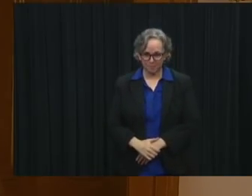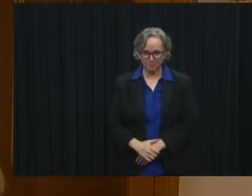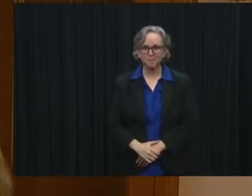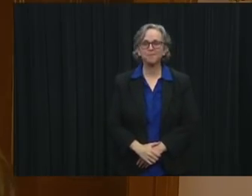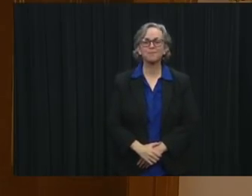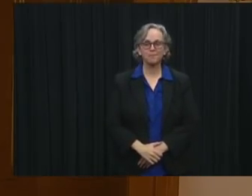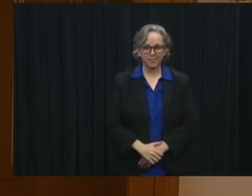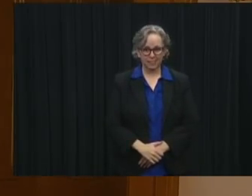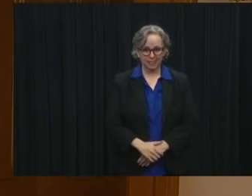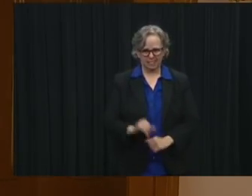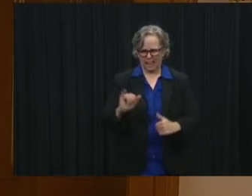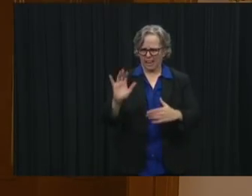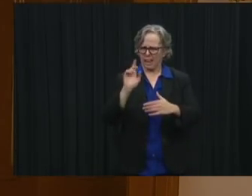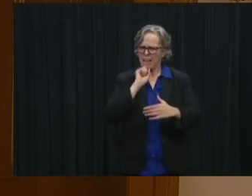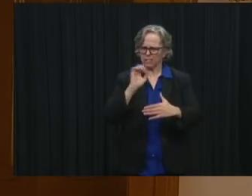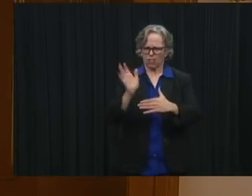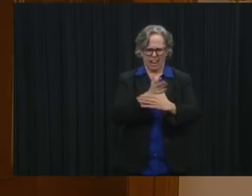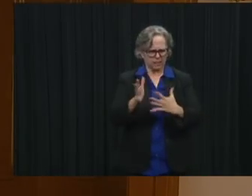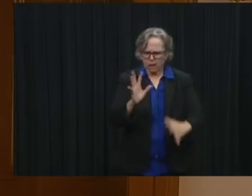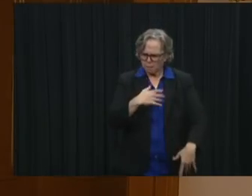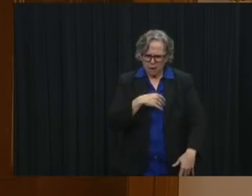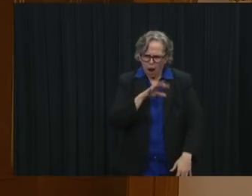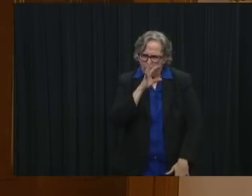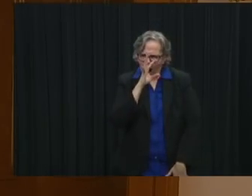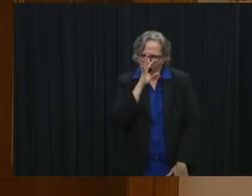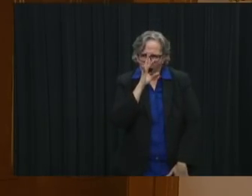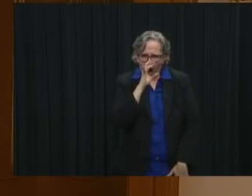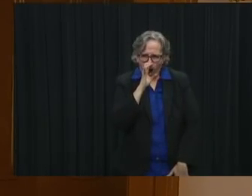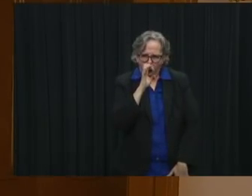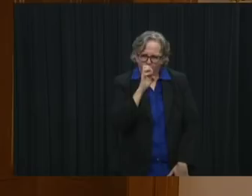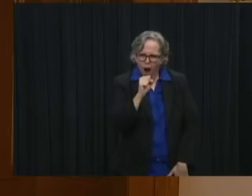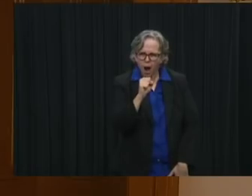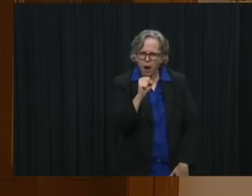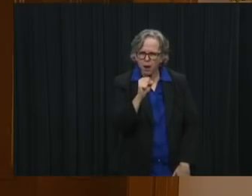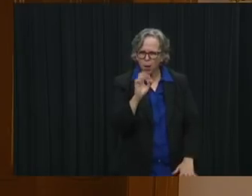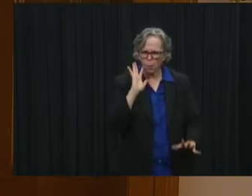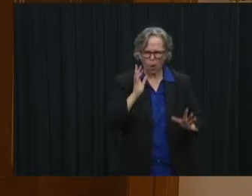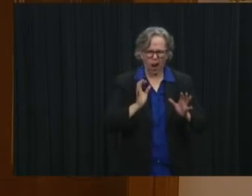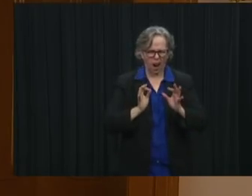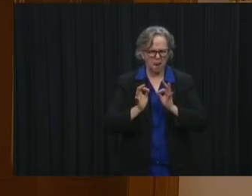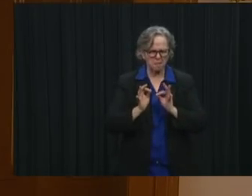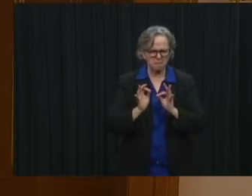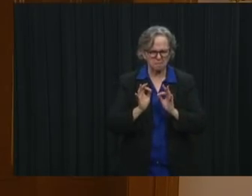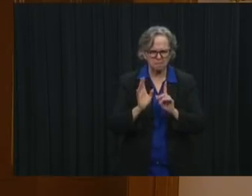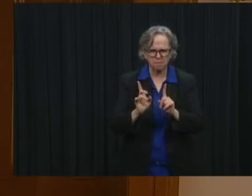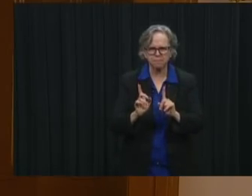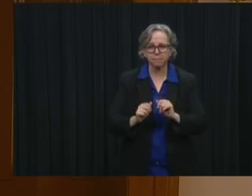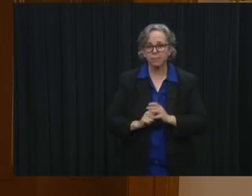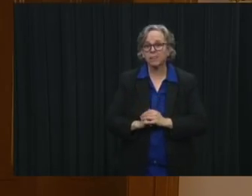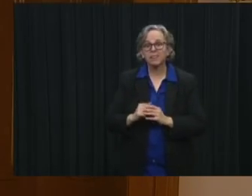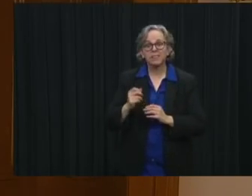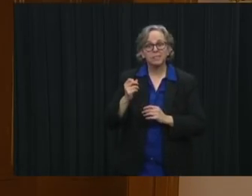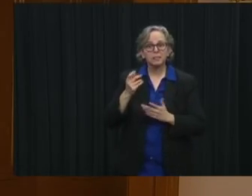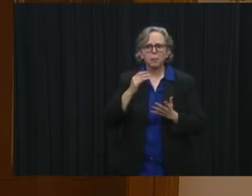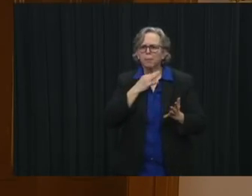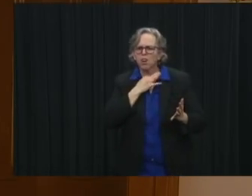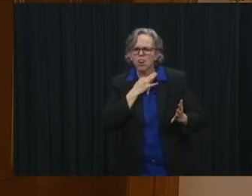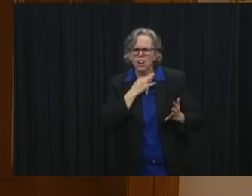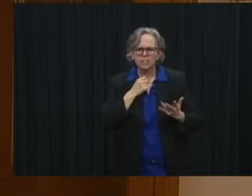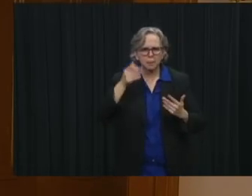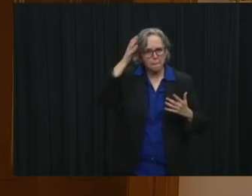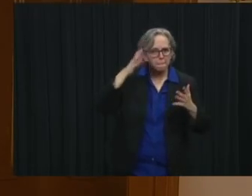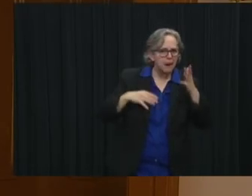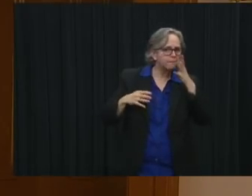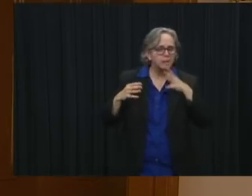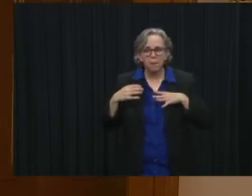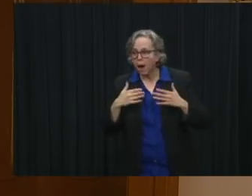second. But we do know that some folks had asked about the sex differentiation, and it's getting a little more